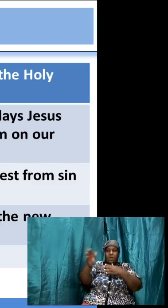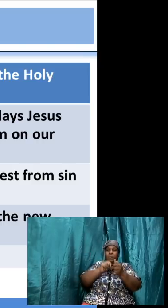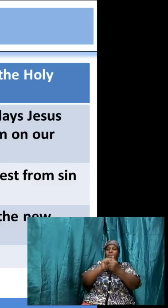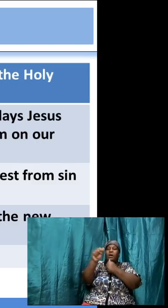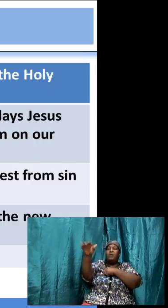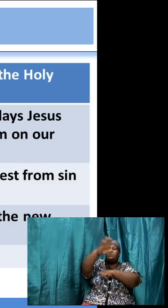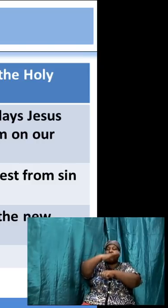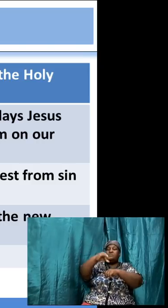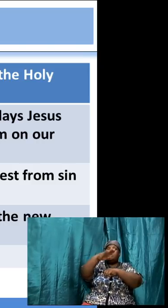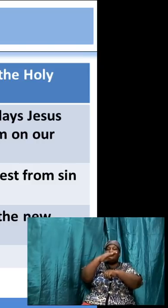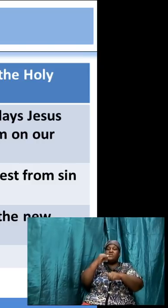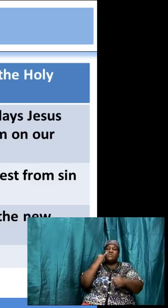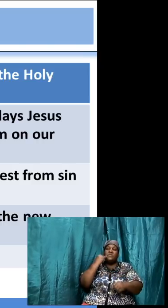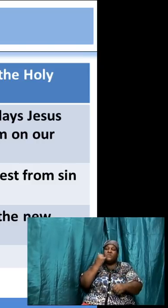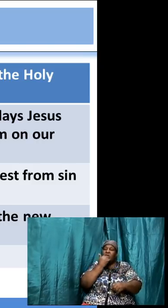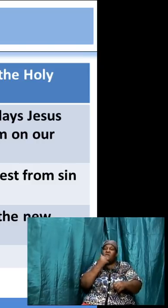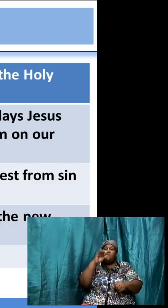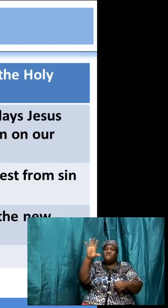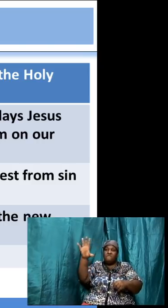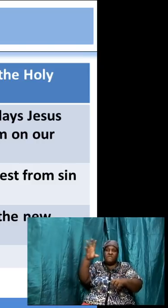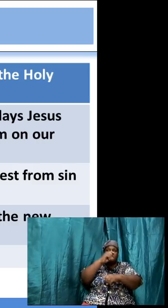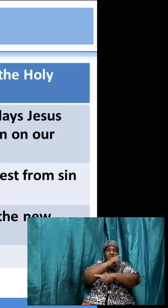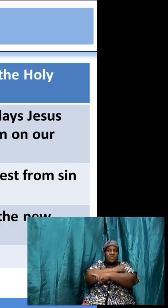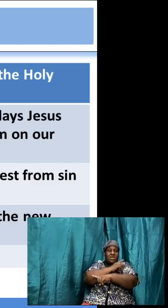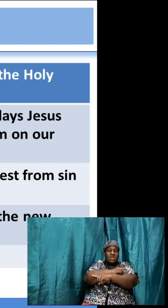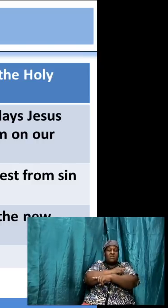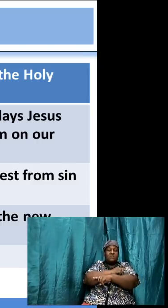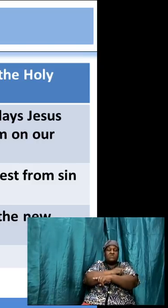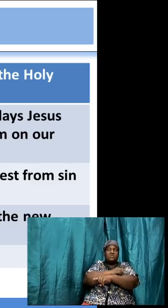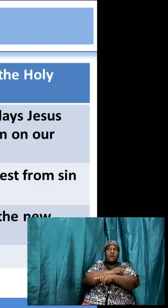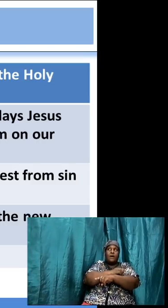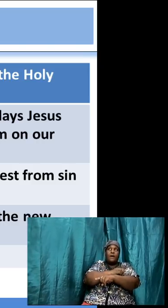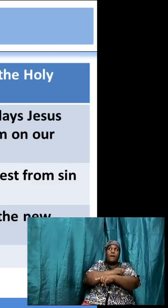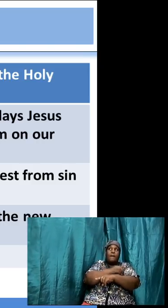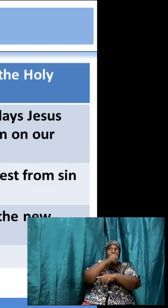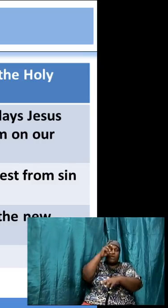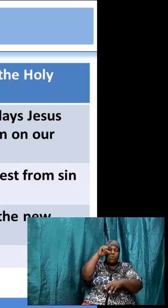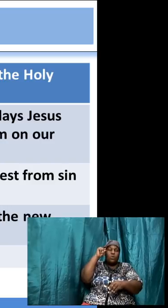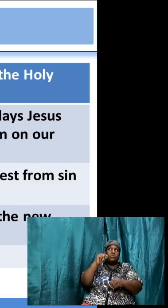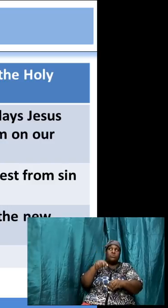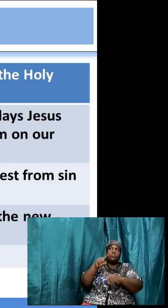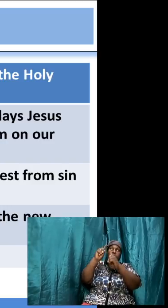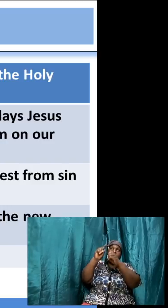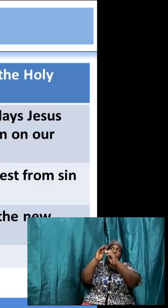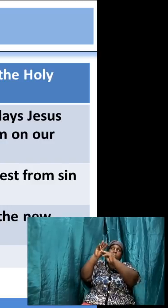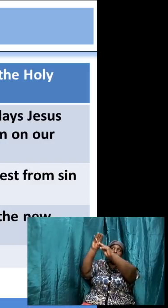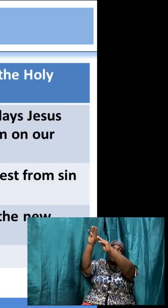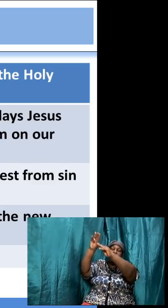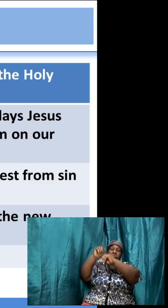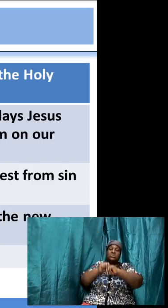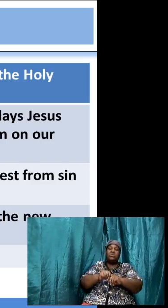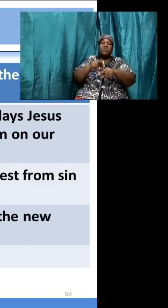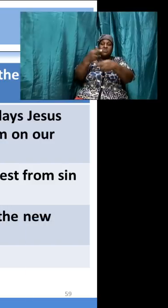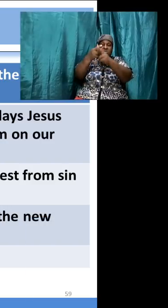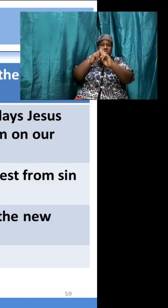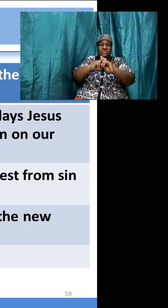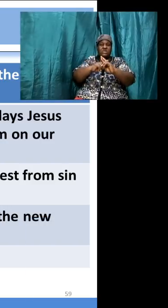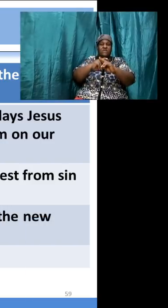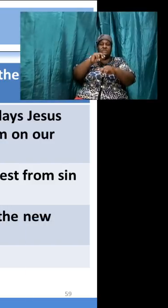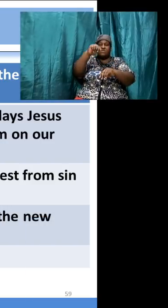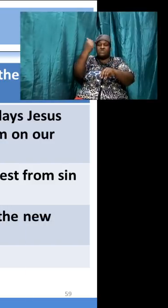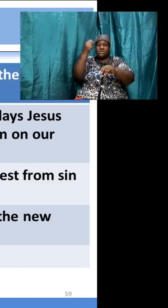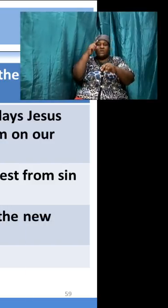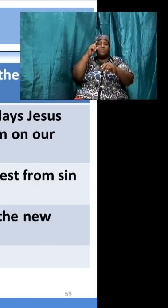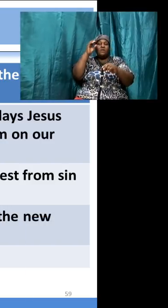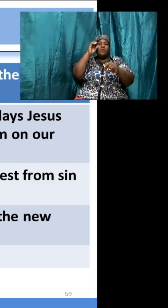this event moses was at mount sinai receiving the ten commandments and tables of stone but guess what